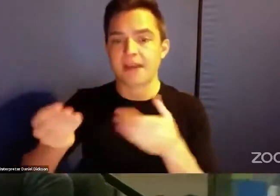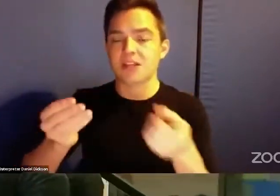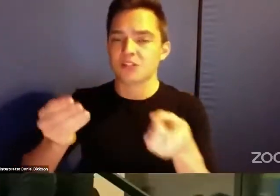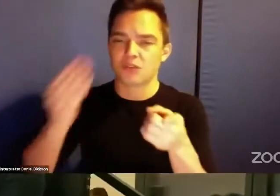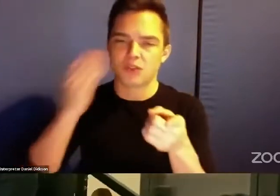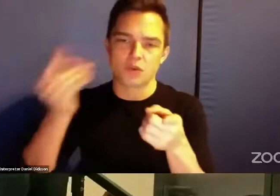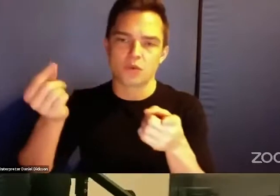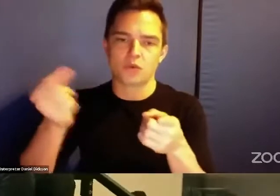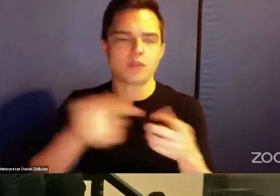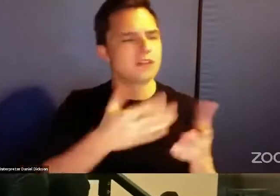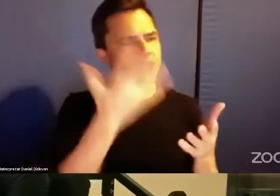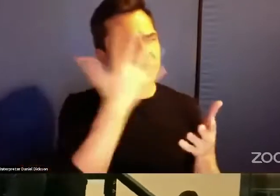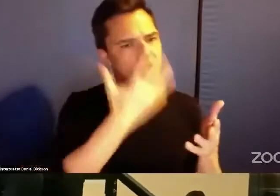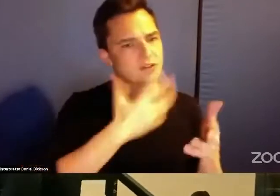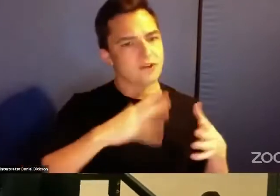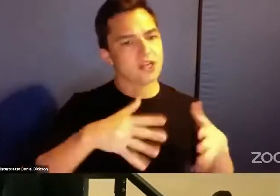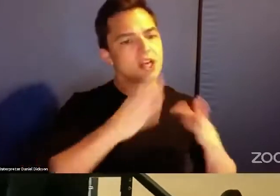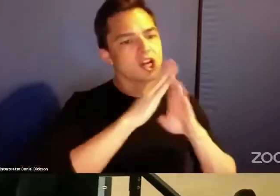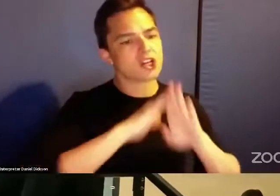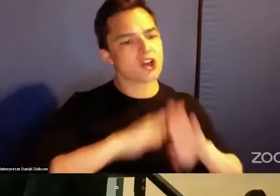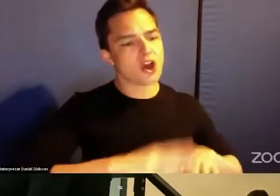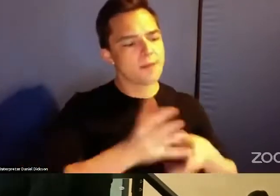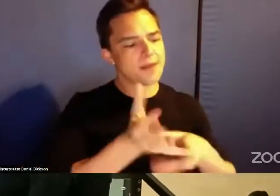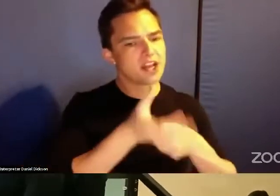confident here, Rusterholz, the pilot, but